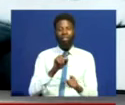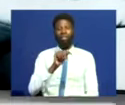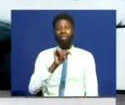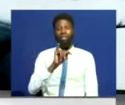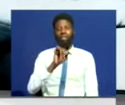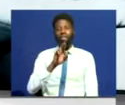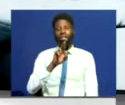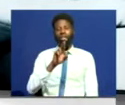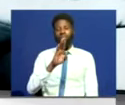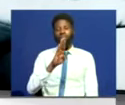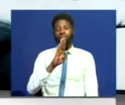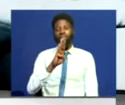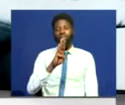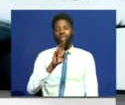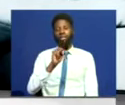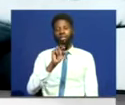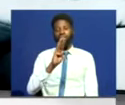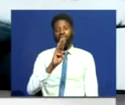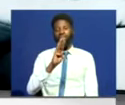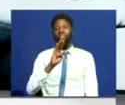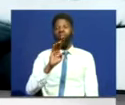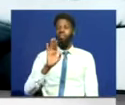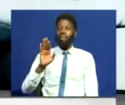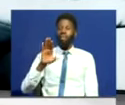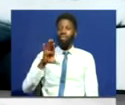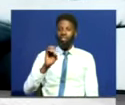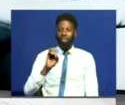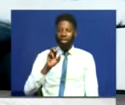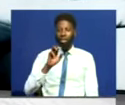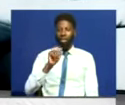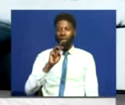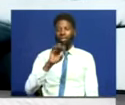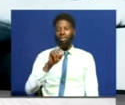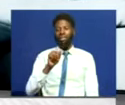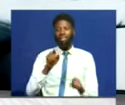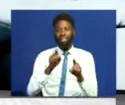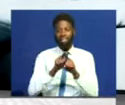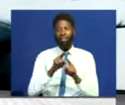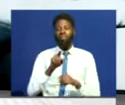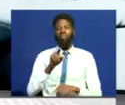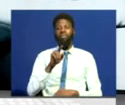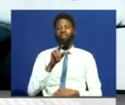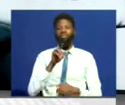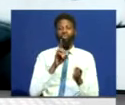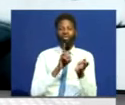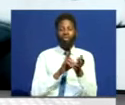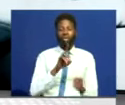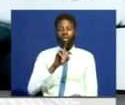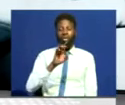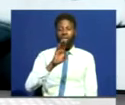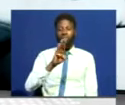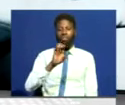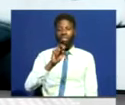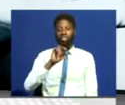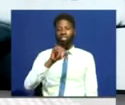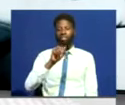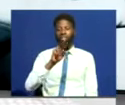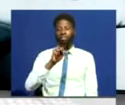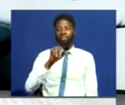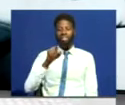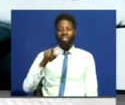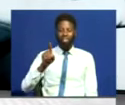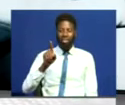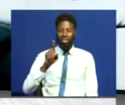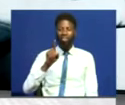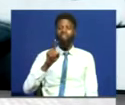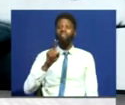the CEO of Lux Living. And finally, we do have Dr. Benjamin Koske, a senior lecturer at the Kenyatta